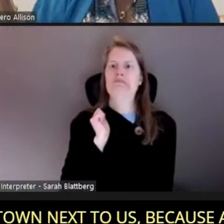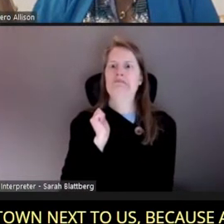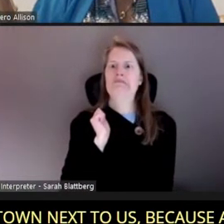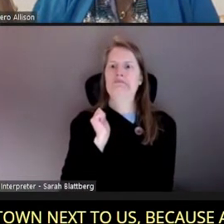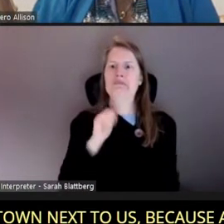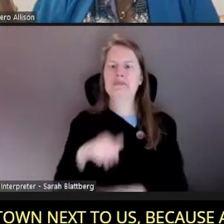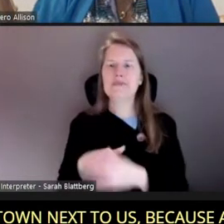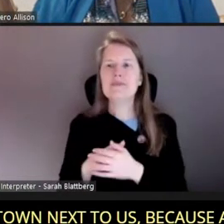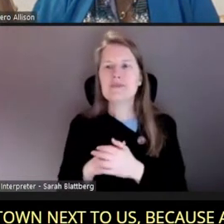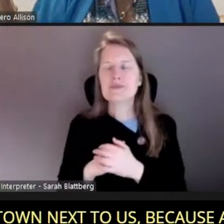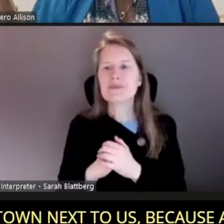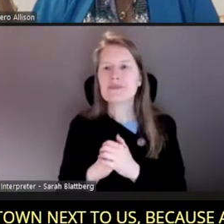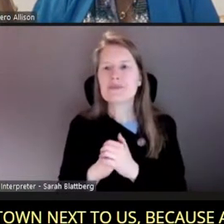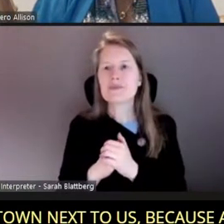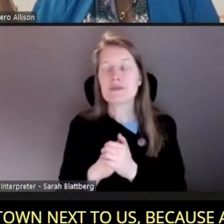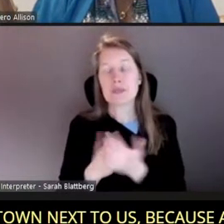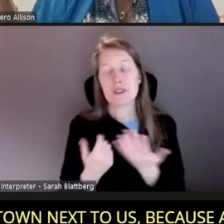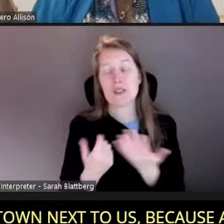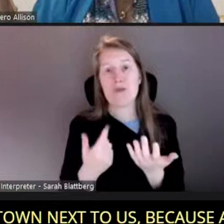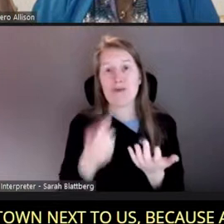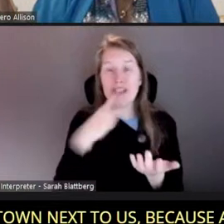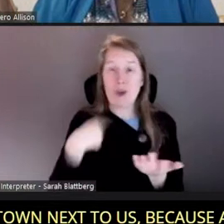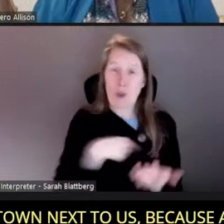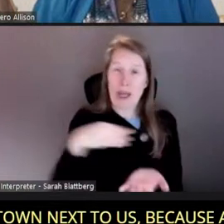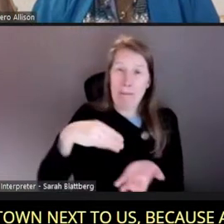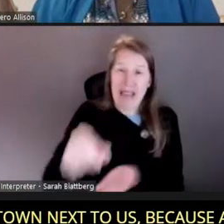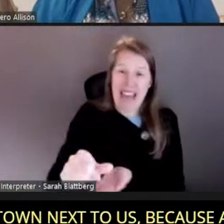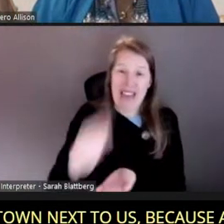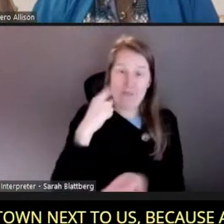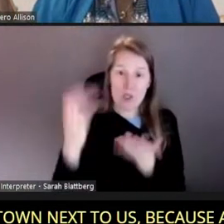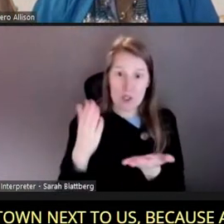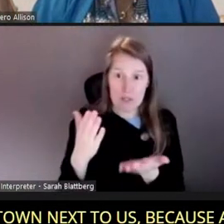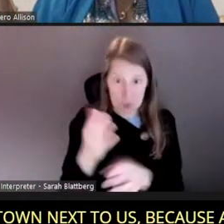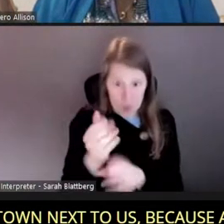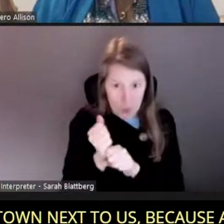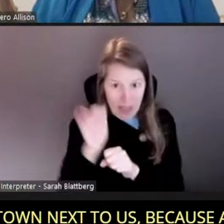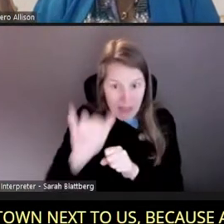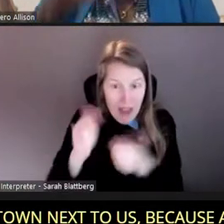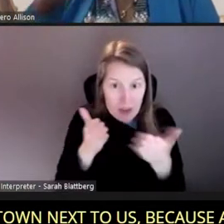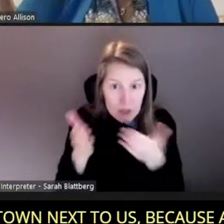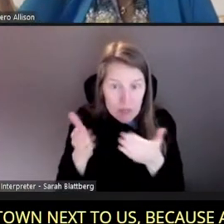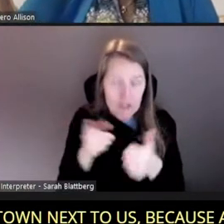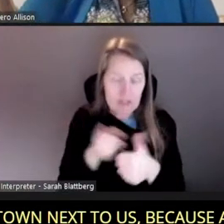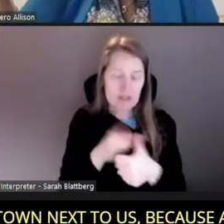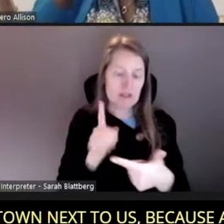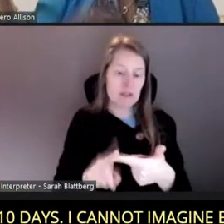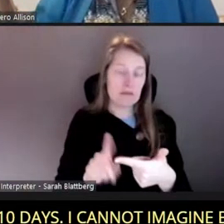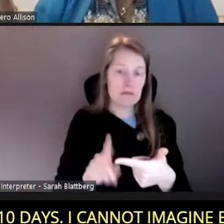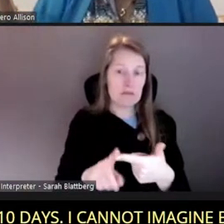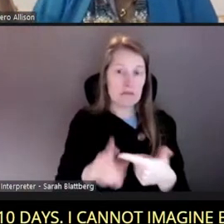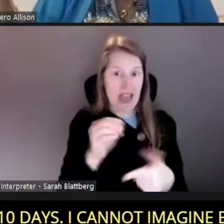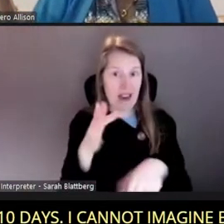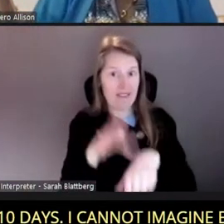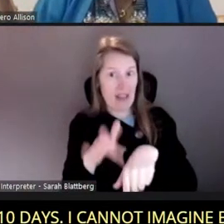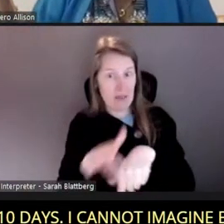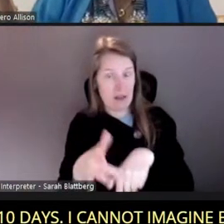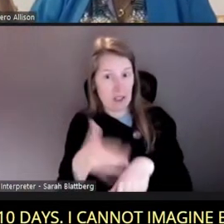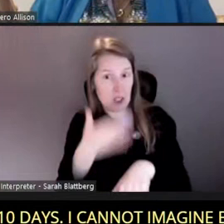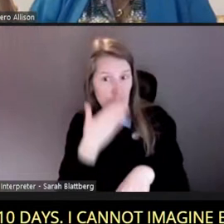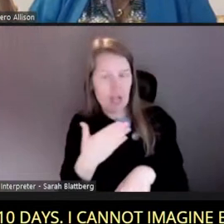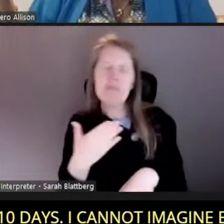So it has to do with, are you getting what you paid for? And do you have a high reasonable availability? You can't